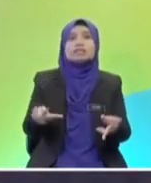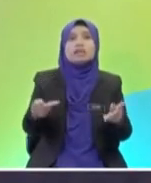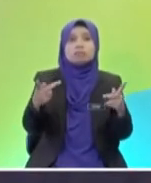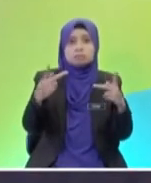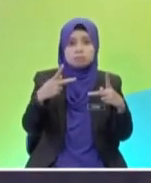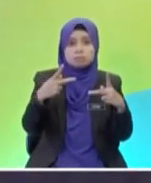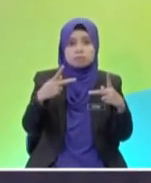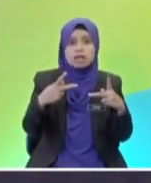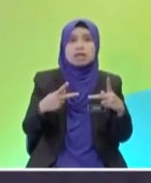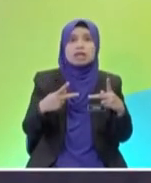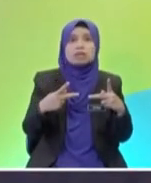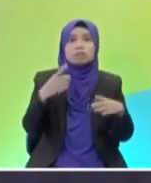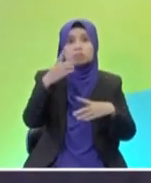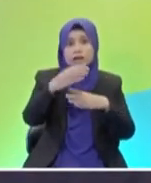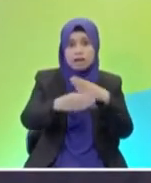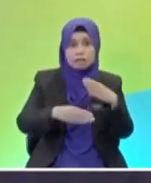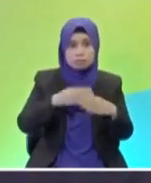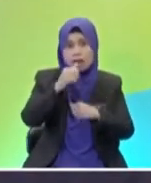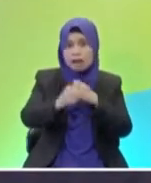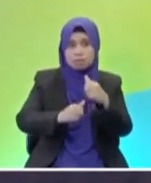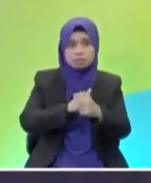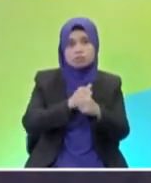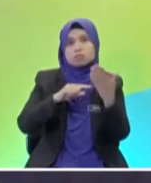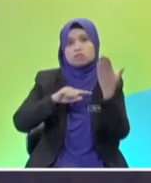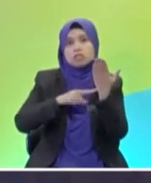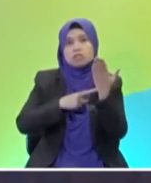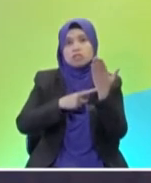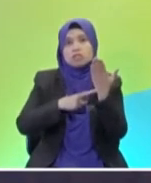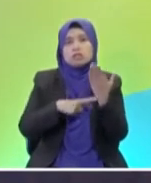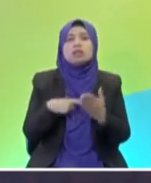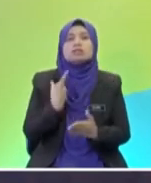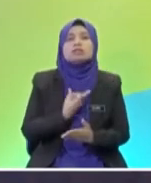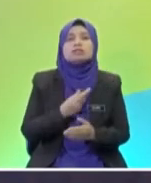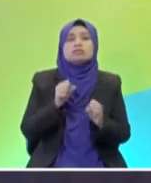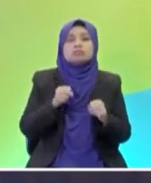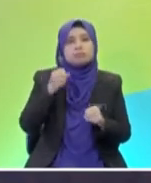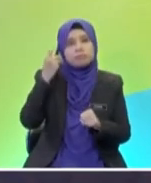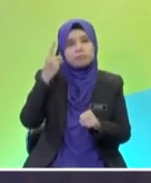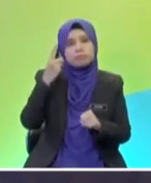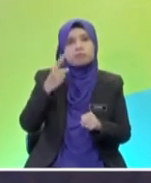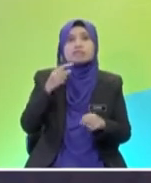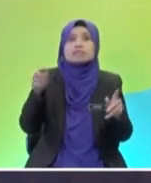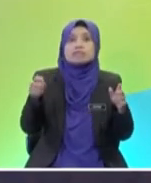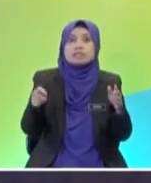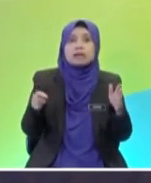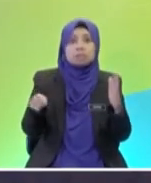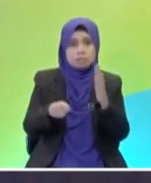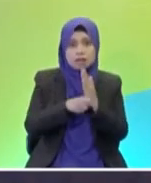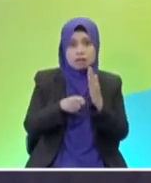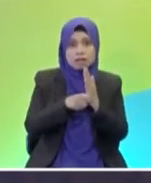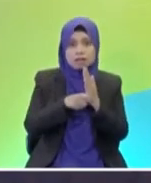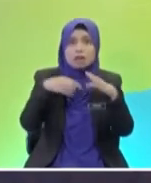natural condition. So that's a conservation. Okay, you should know the preservation is conservation. That's a different thing. So both the